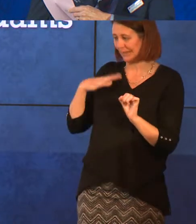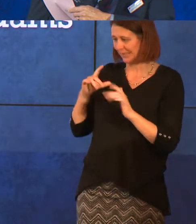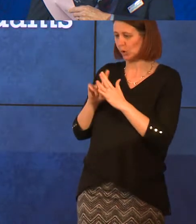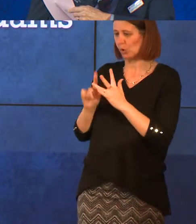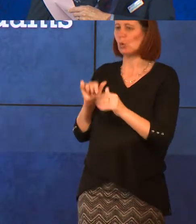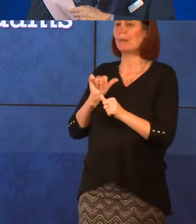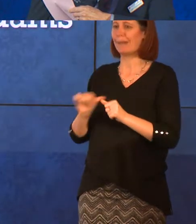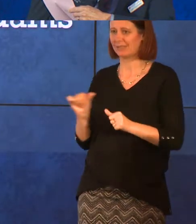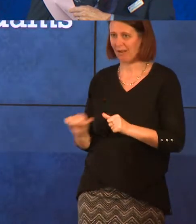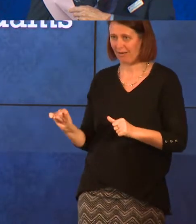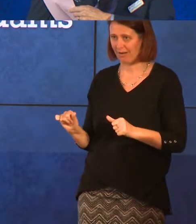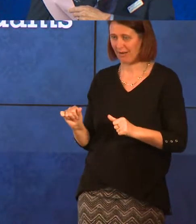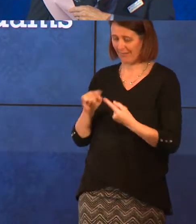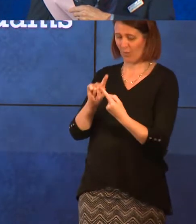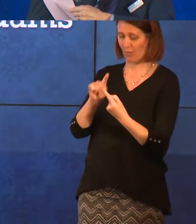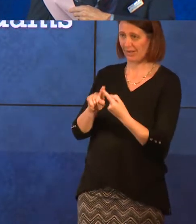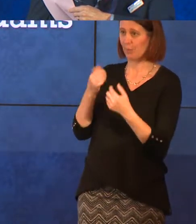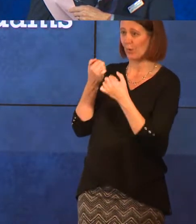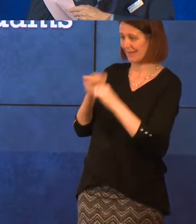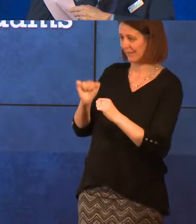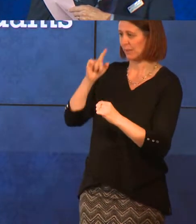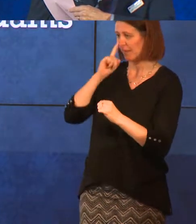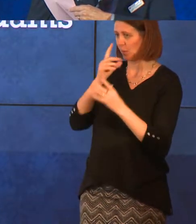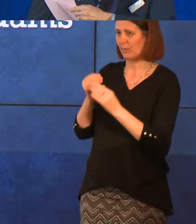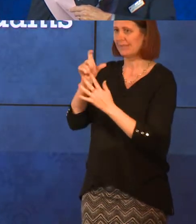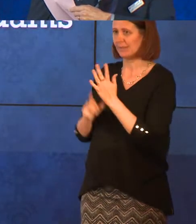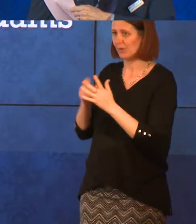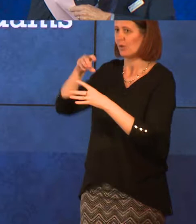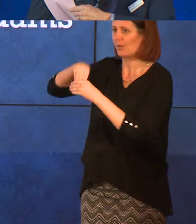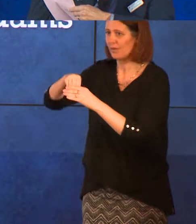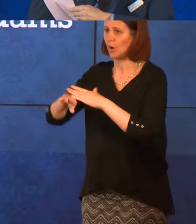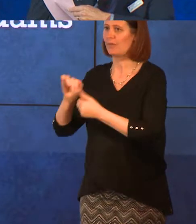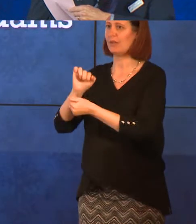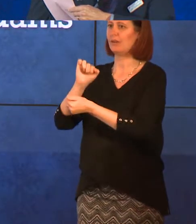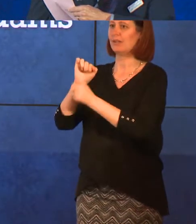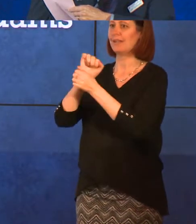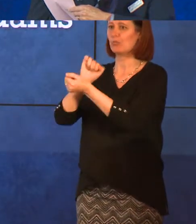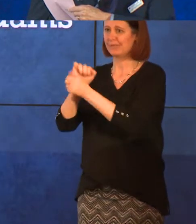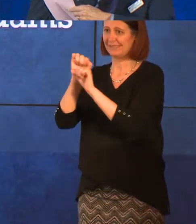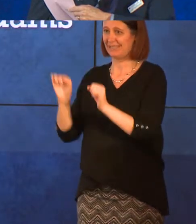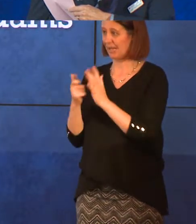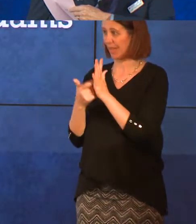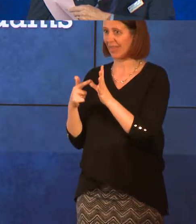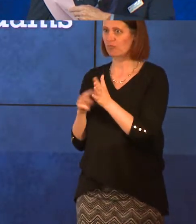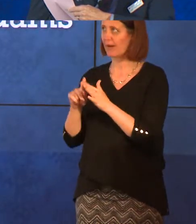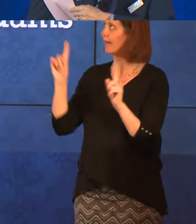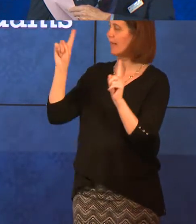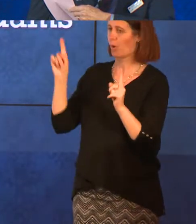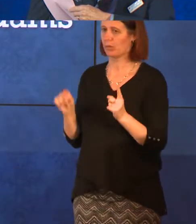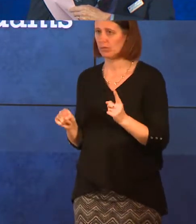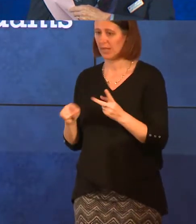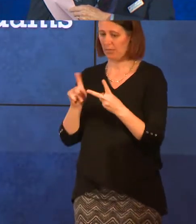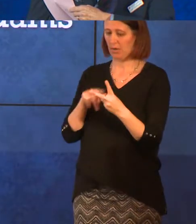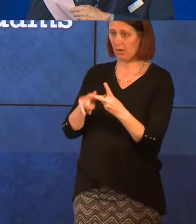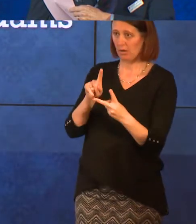at, A, preventing people with disability entering the prison system at the rate that they are, but B,